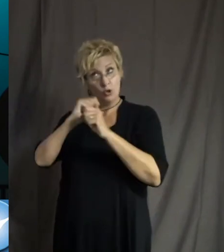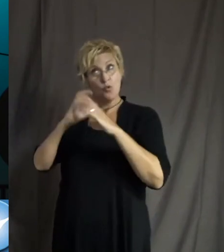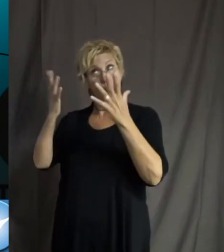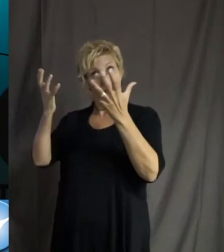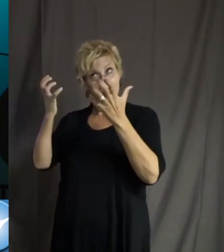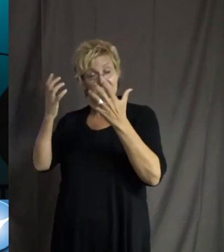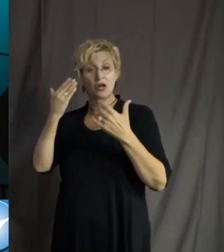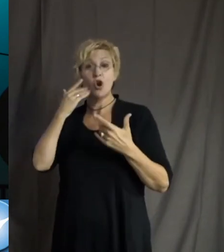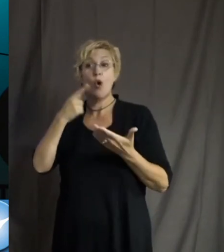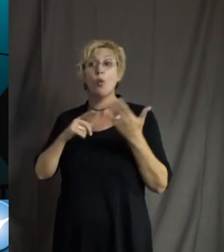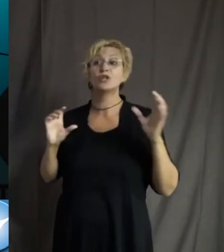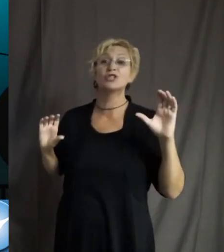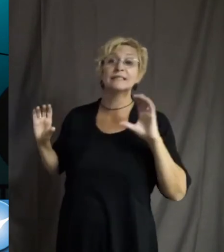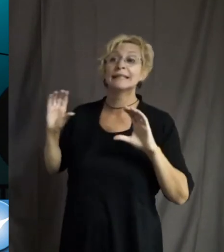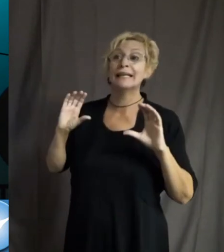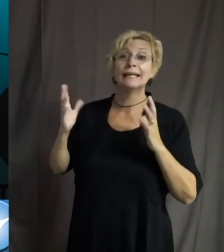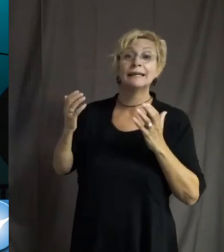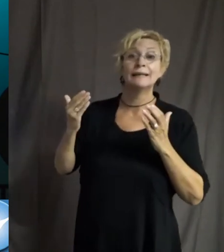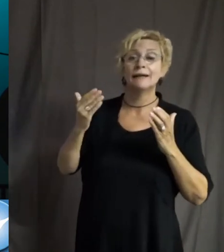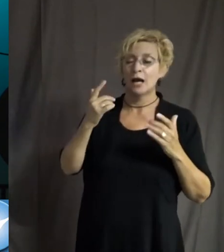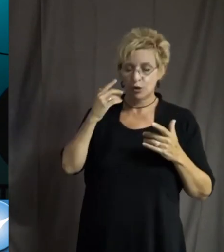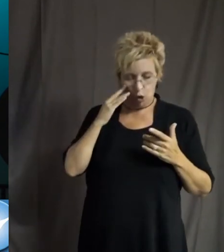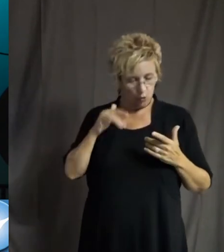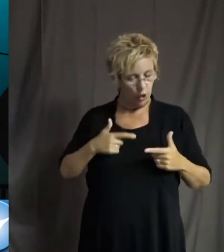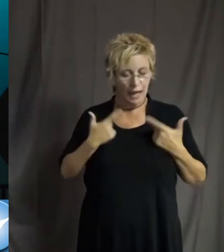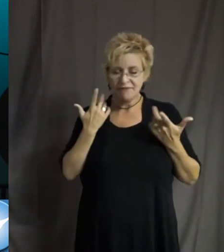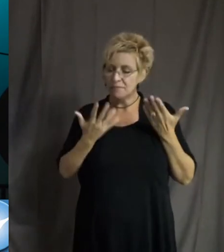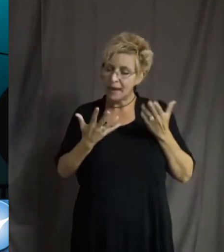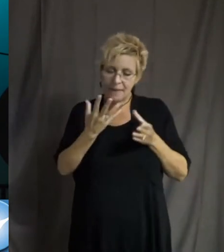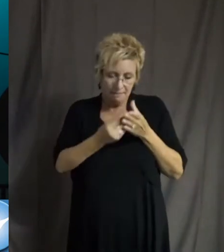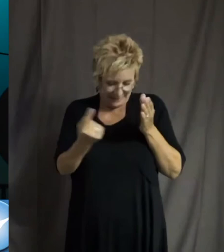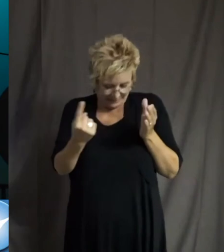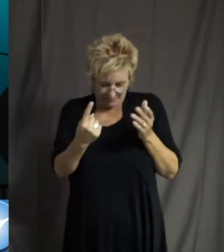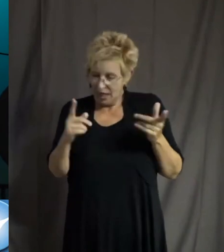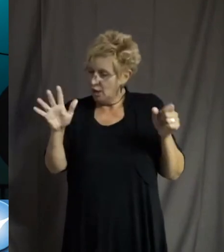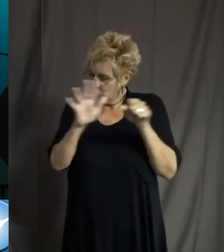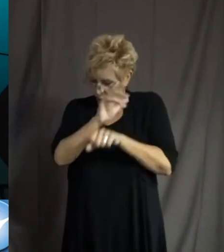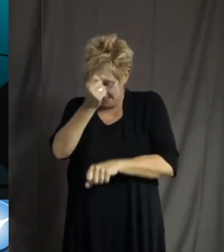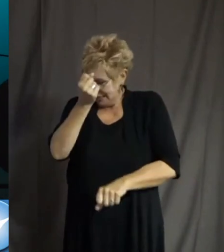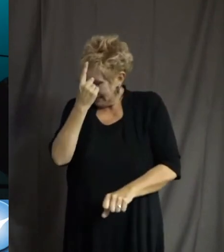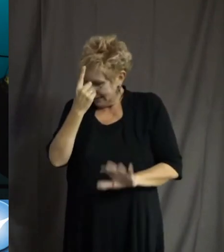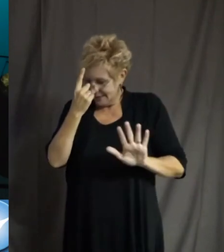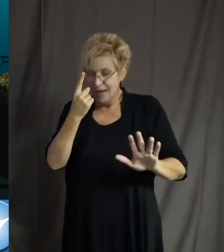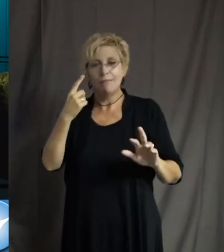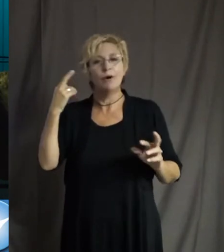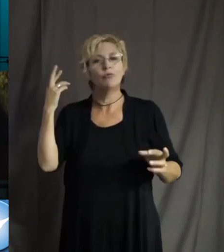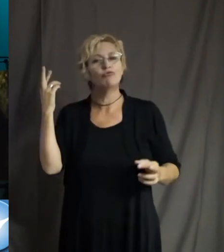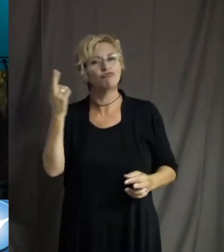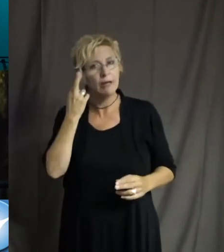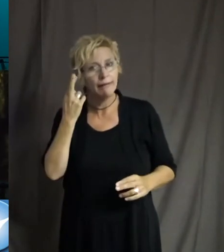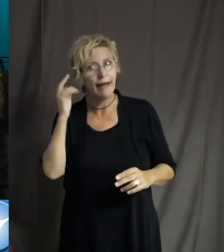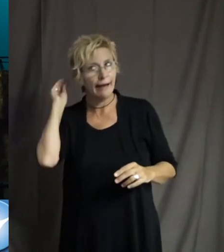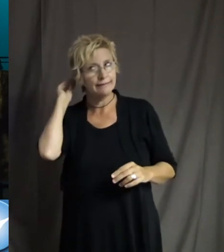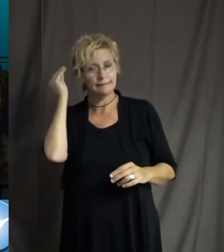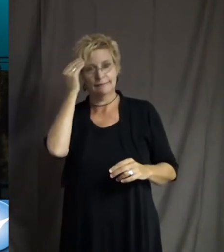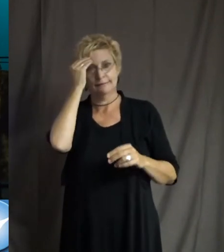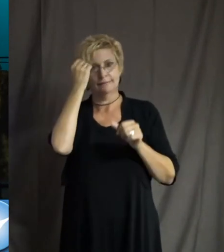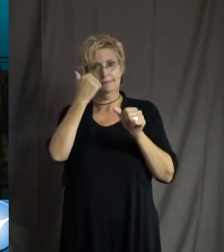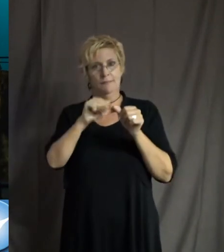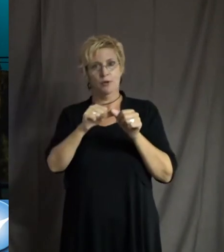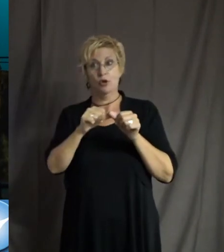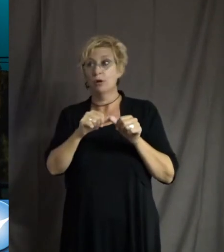is. Know what you want. Know what you're seeking. Understand that your life may be missing something. I totally get